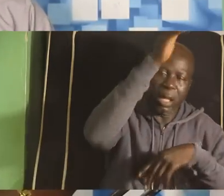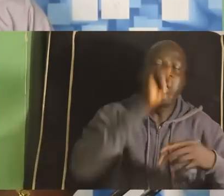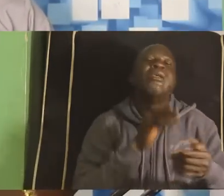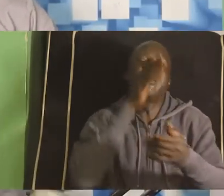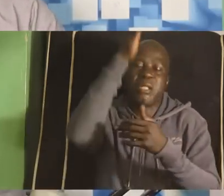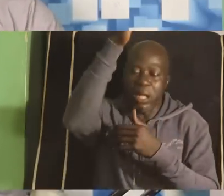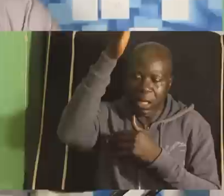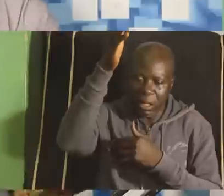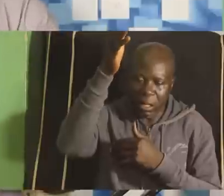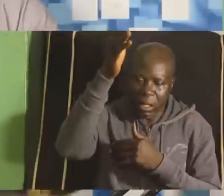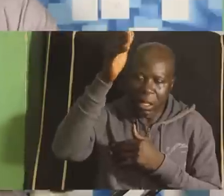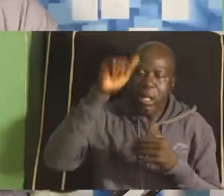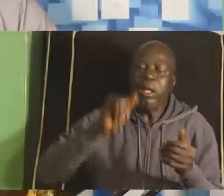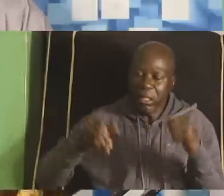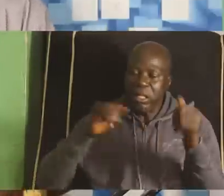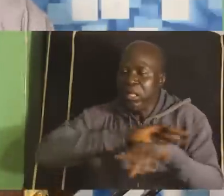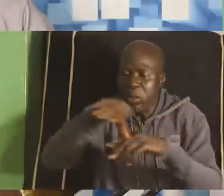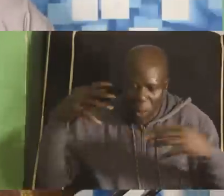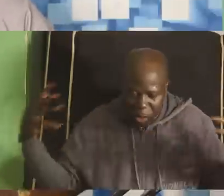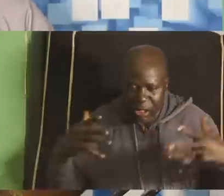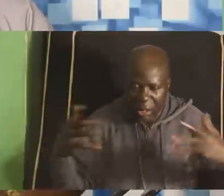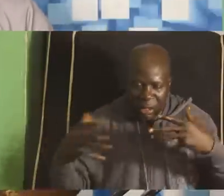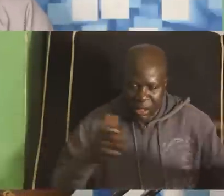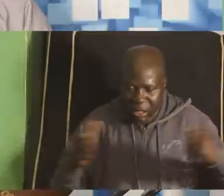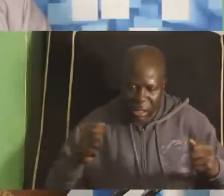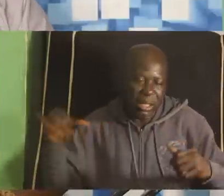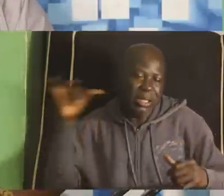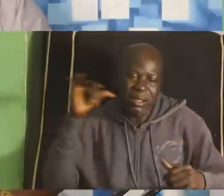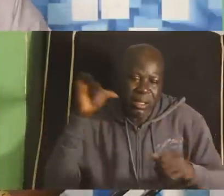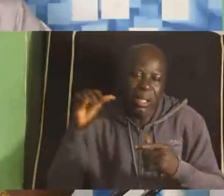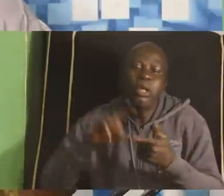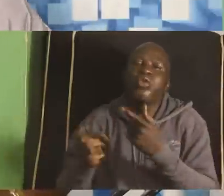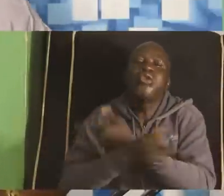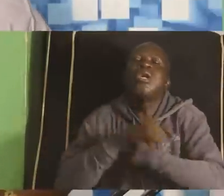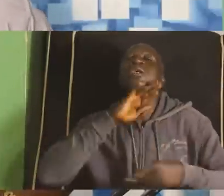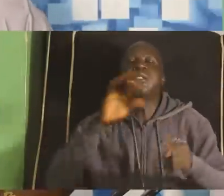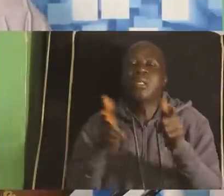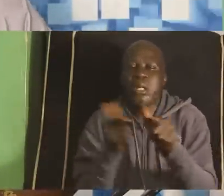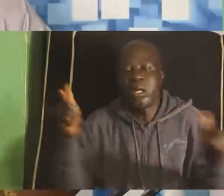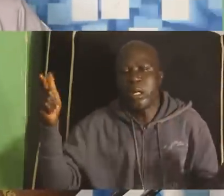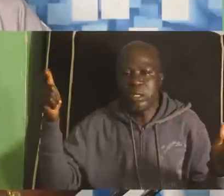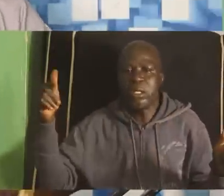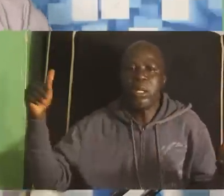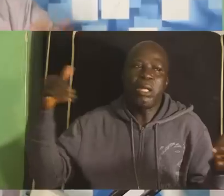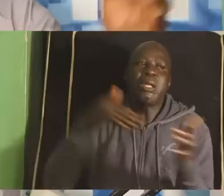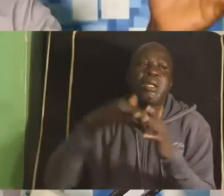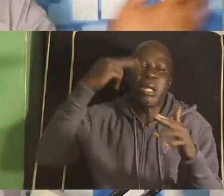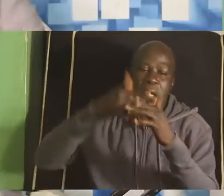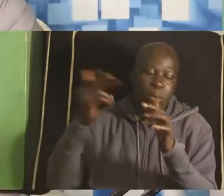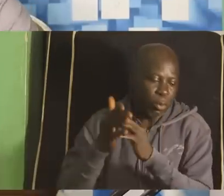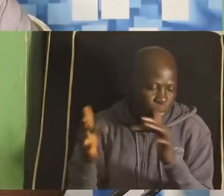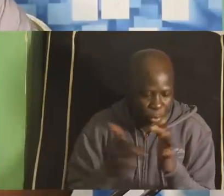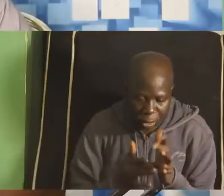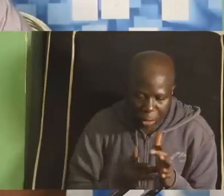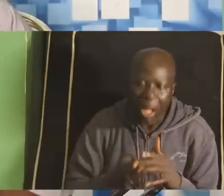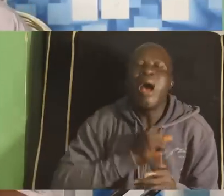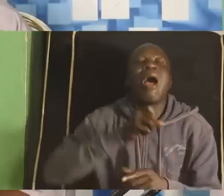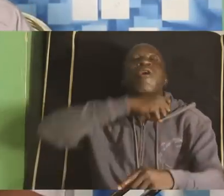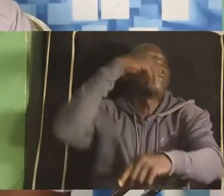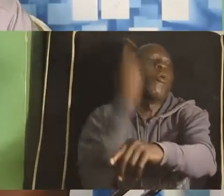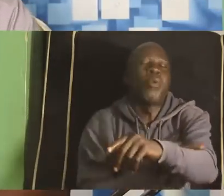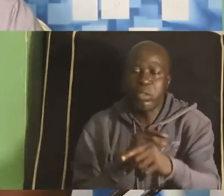one bed. Oh, me, Milano. He was shaking. Oh, Nina, to my dear, I will be great.